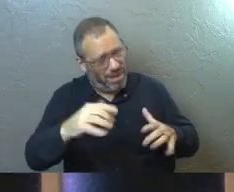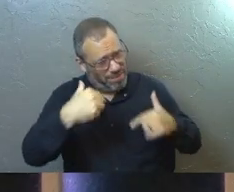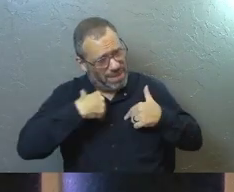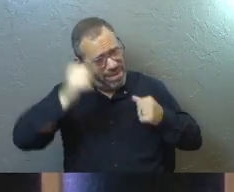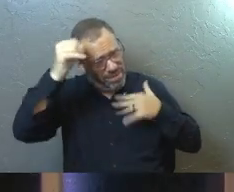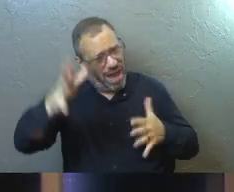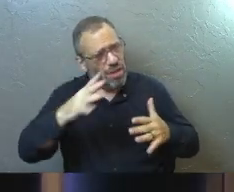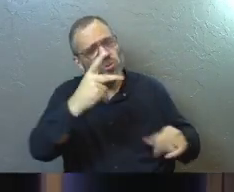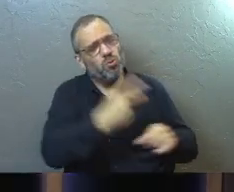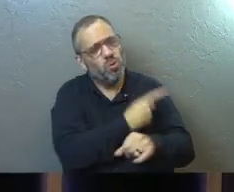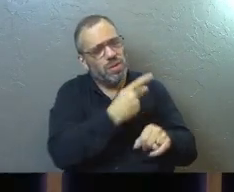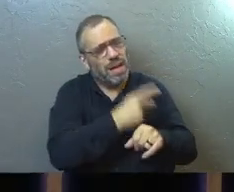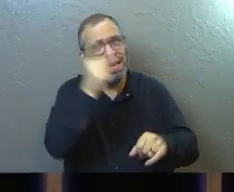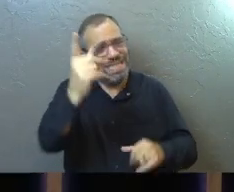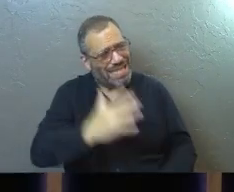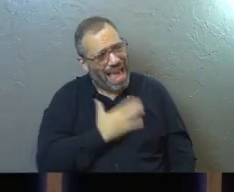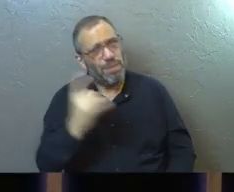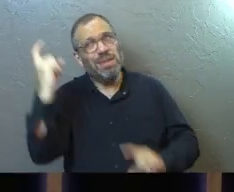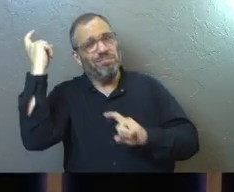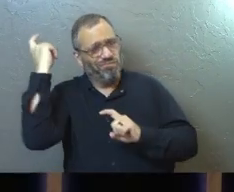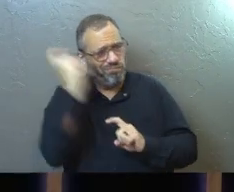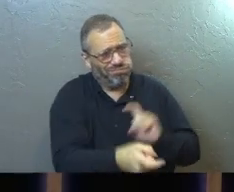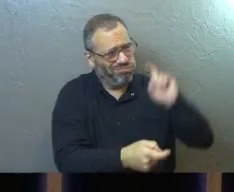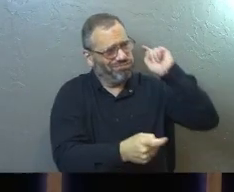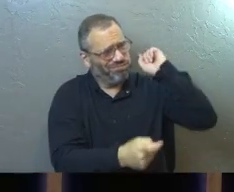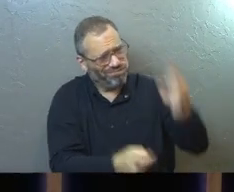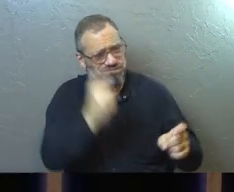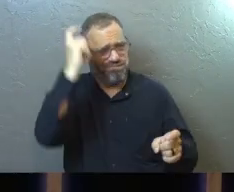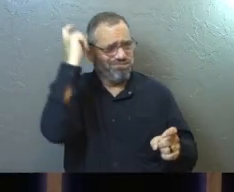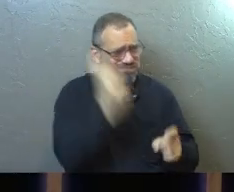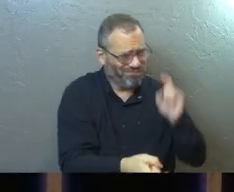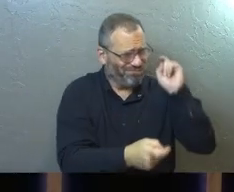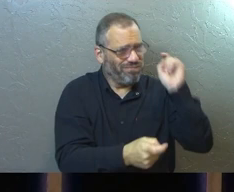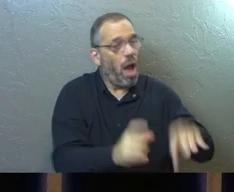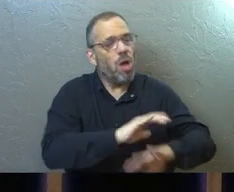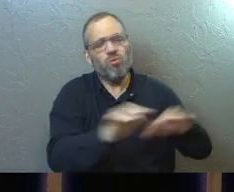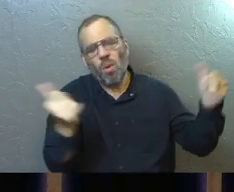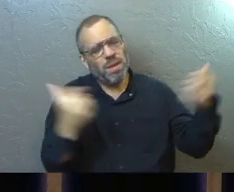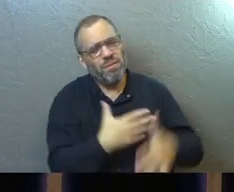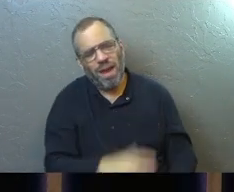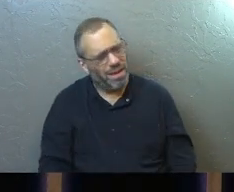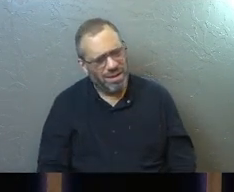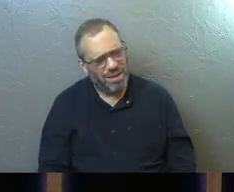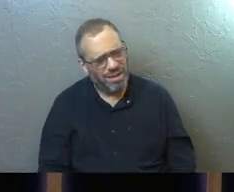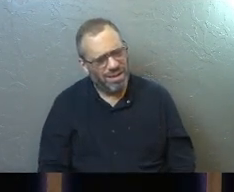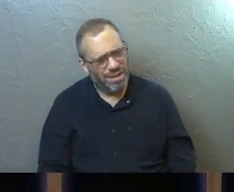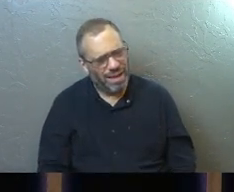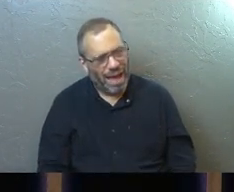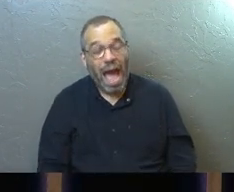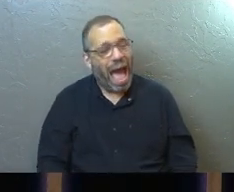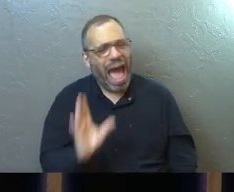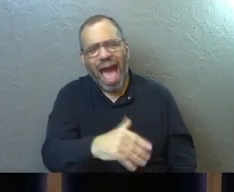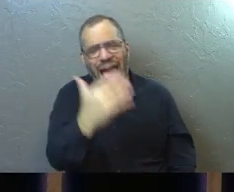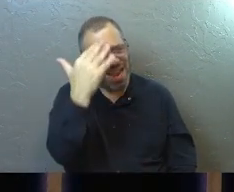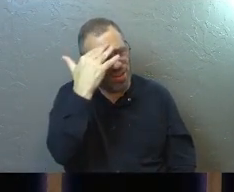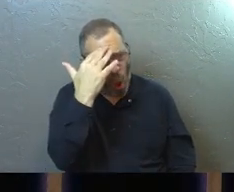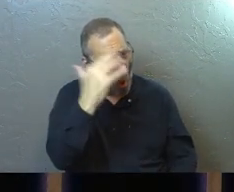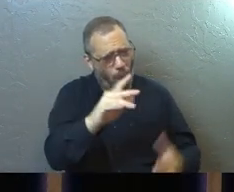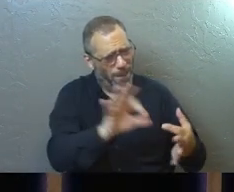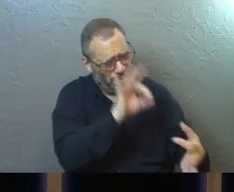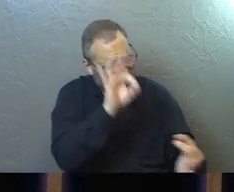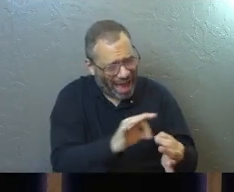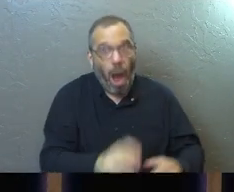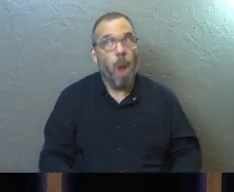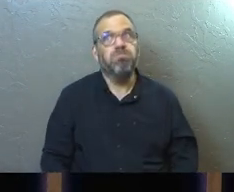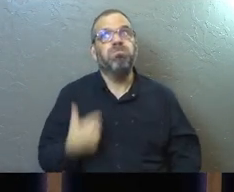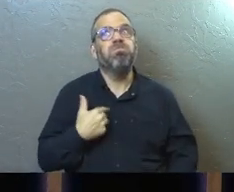shepherd. Gives him great happiness to give you all things. Don't be afraid, little flock. Right? Like, I know you want to be a perfectionist.